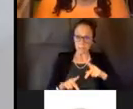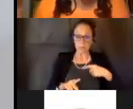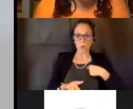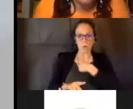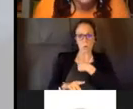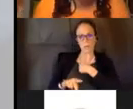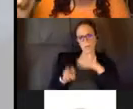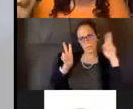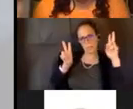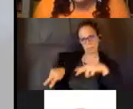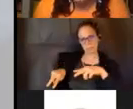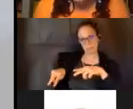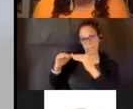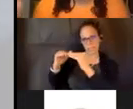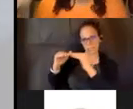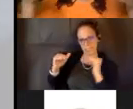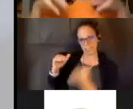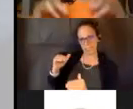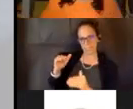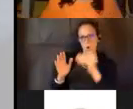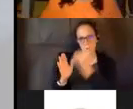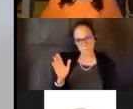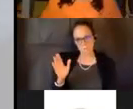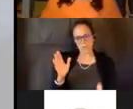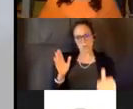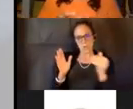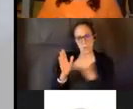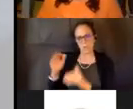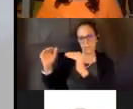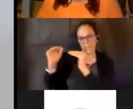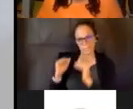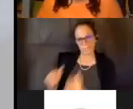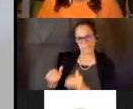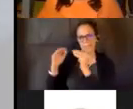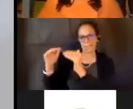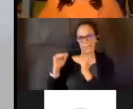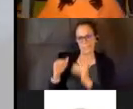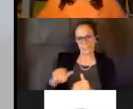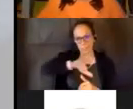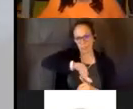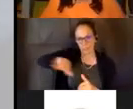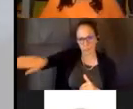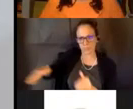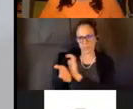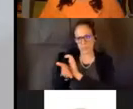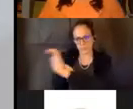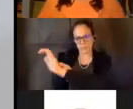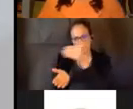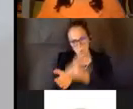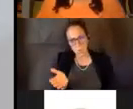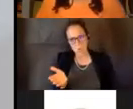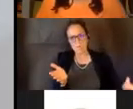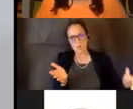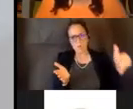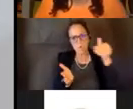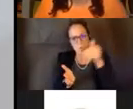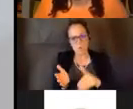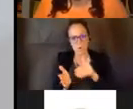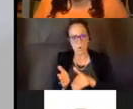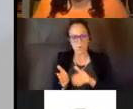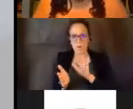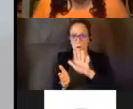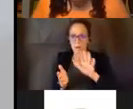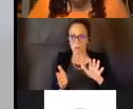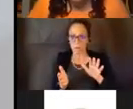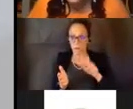and over again. So when I think about this moment and the uniqueness of human beings like George Floyd being